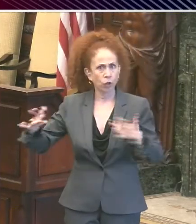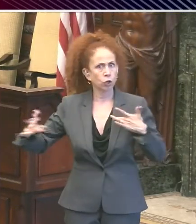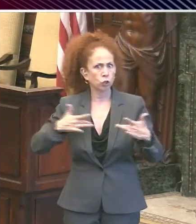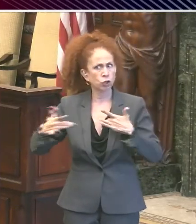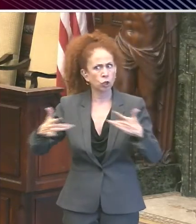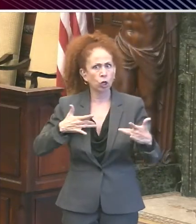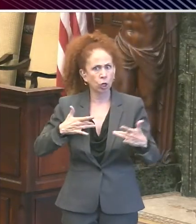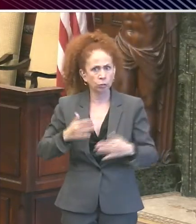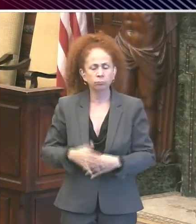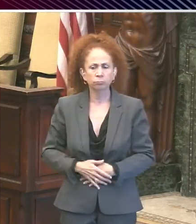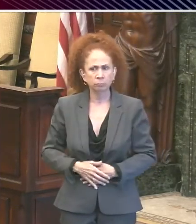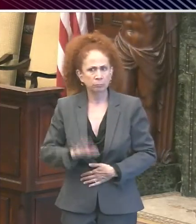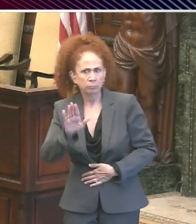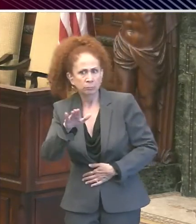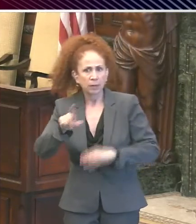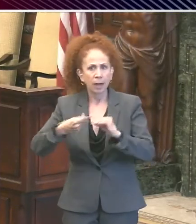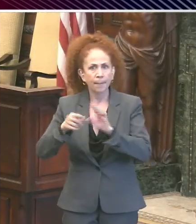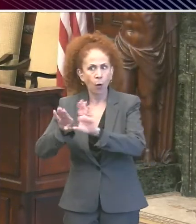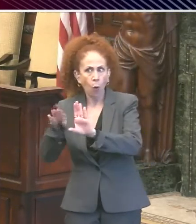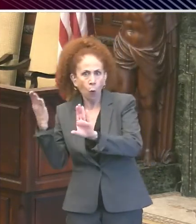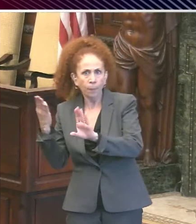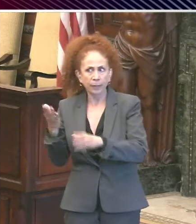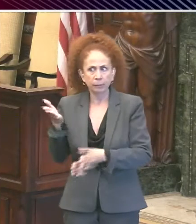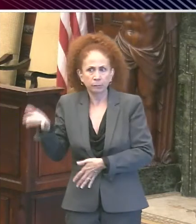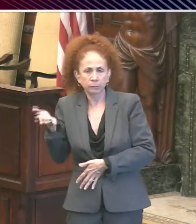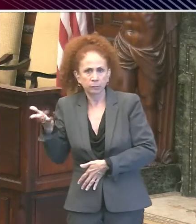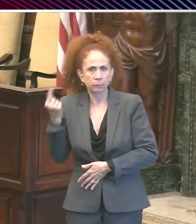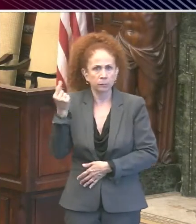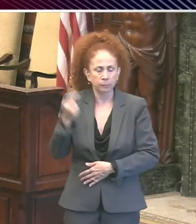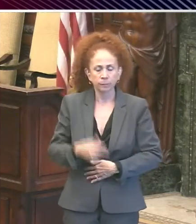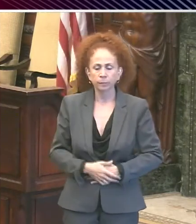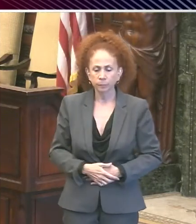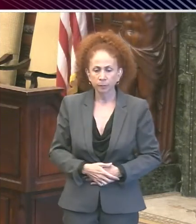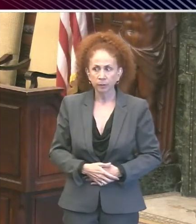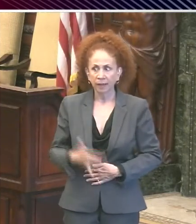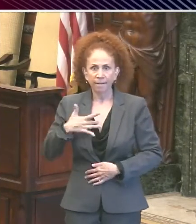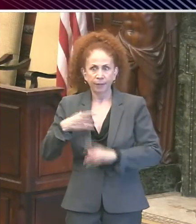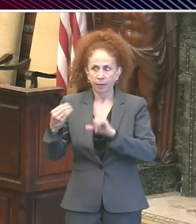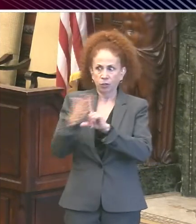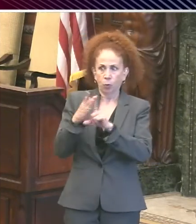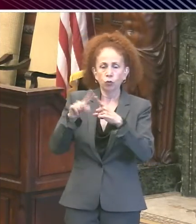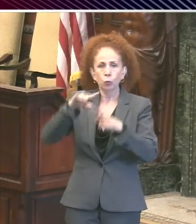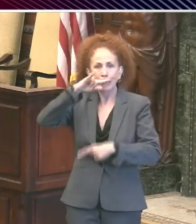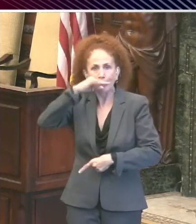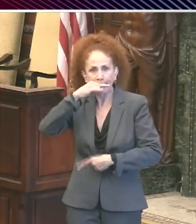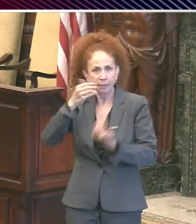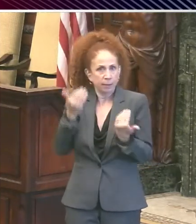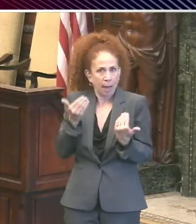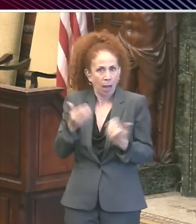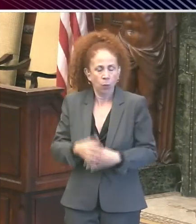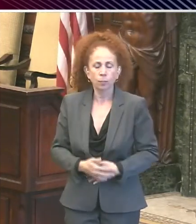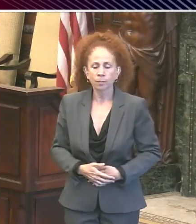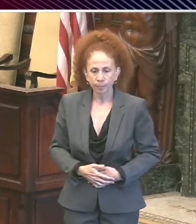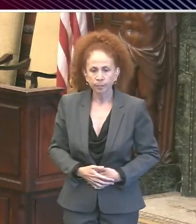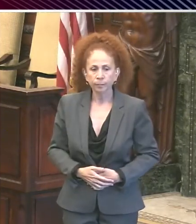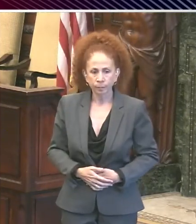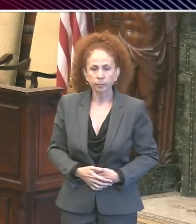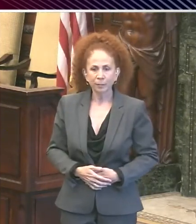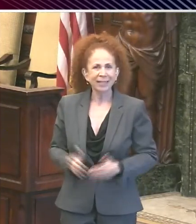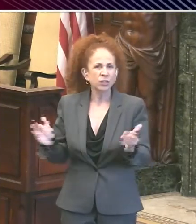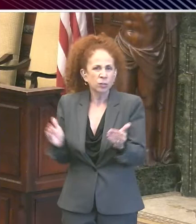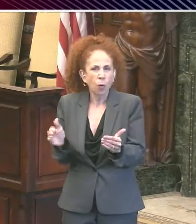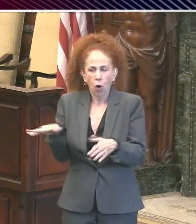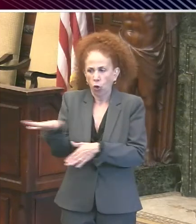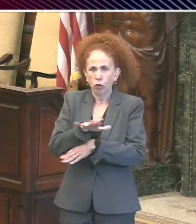concerns about opening and being open and being exposed to kids at this point in smaller